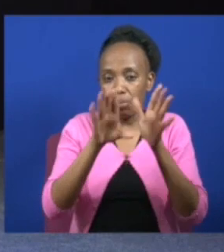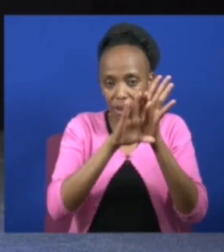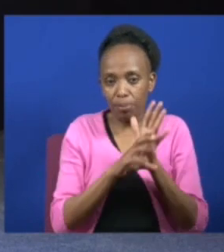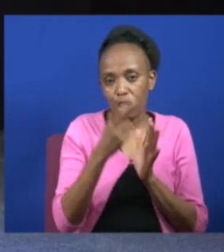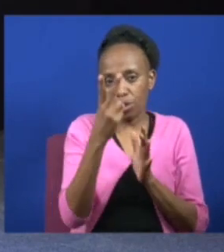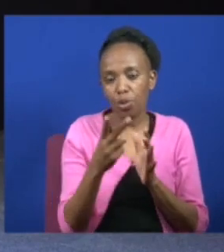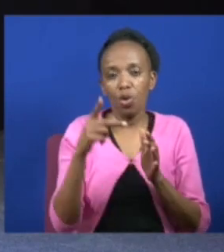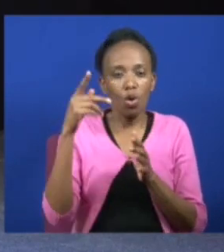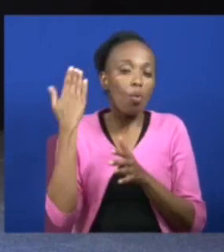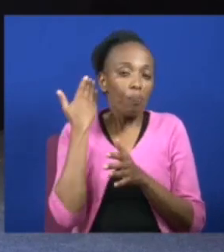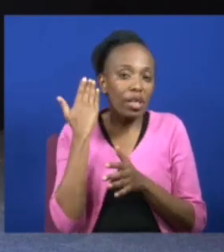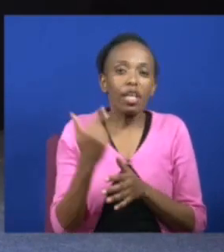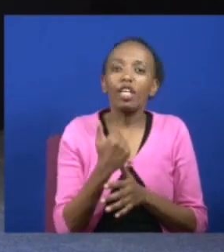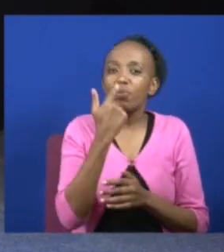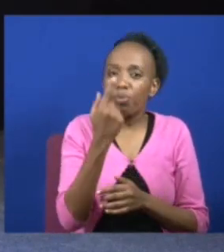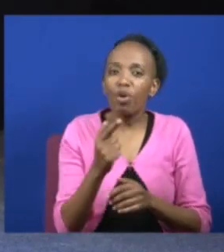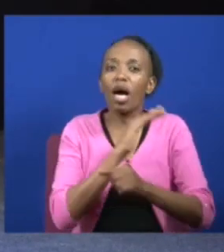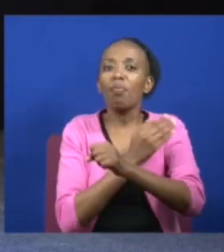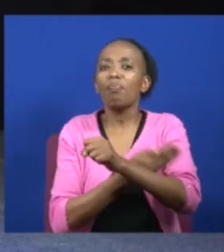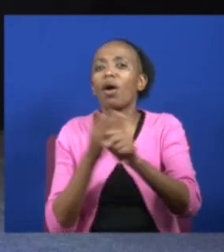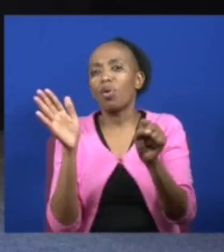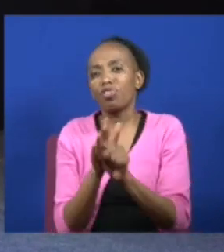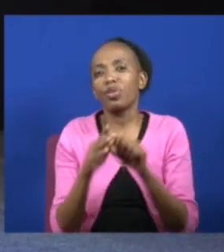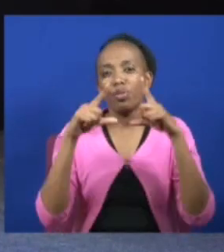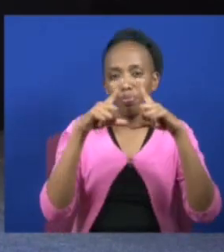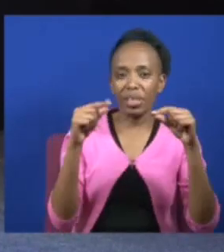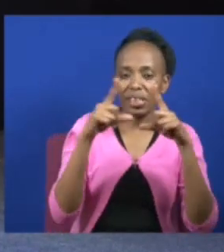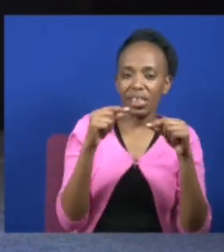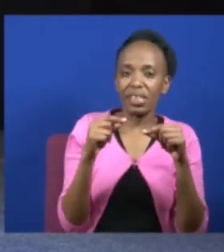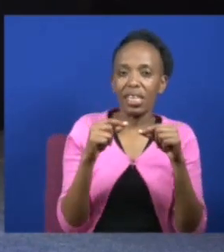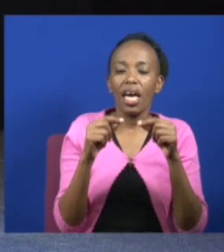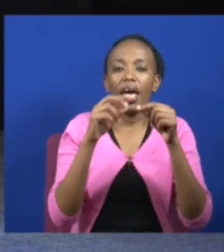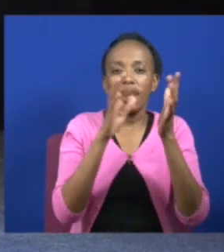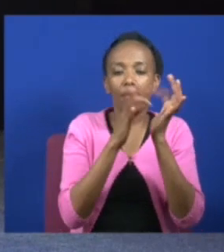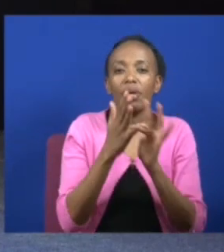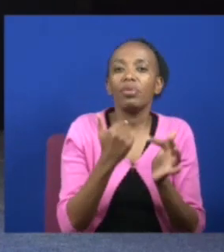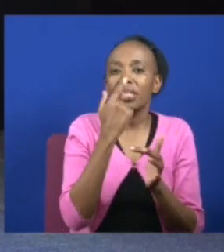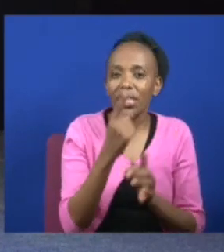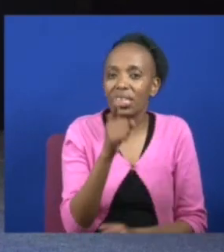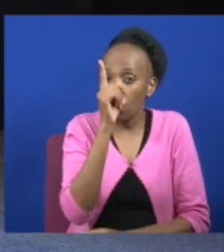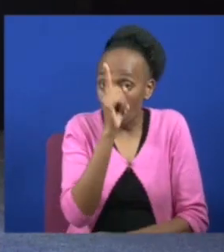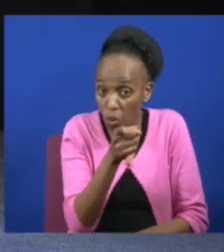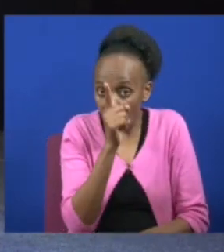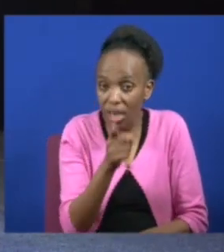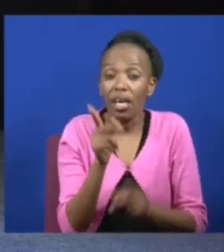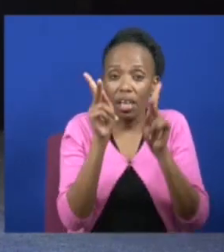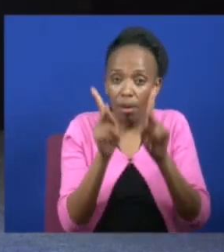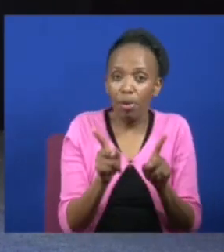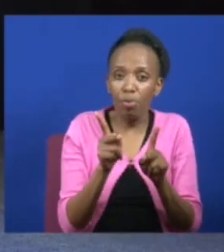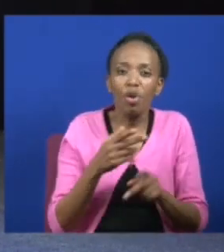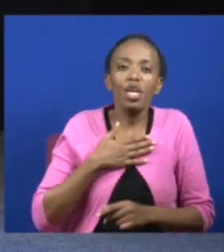2, Peter spoke a powerful message. And the scriptures say he warned the people.